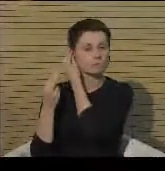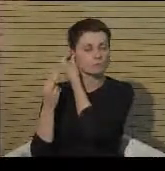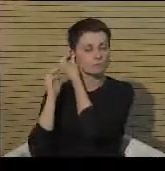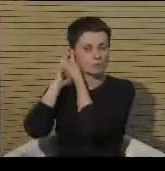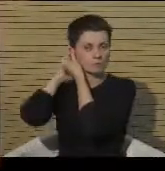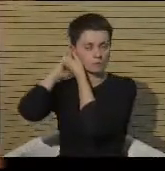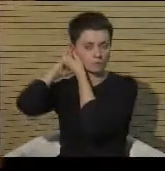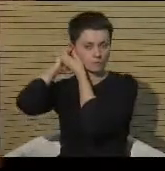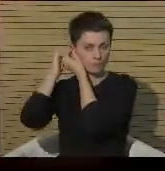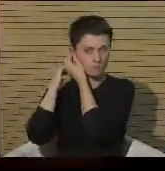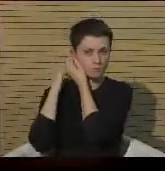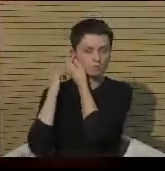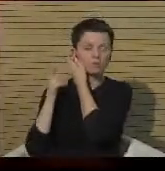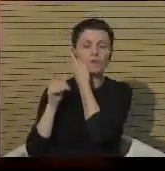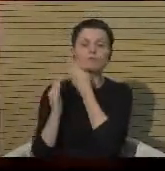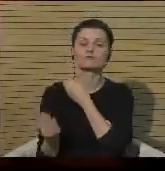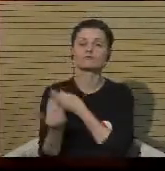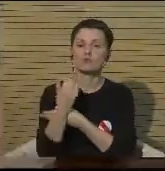and intellectuals